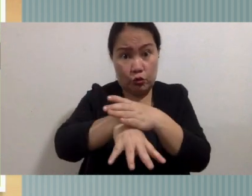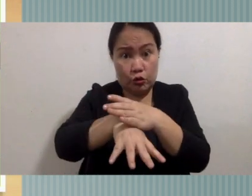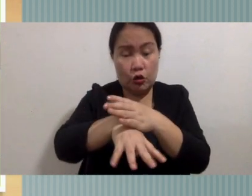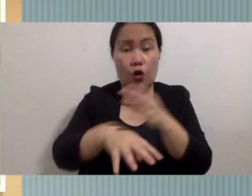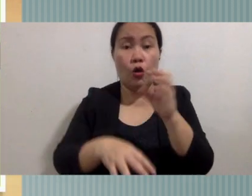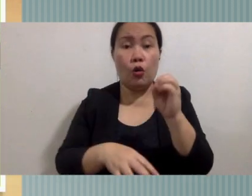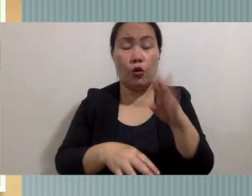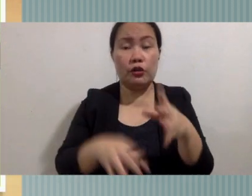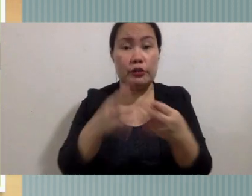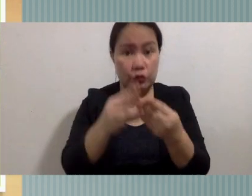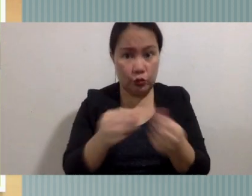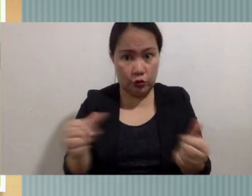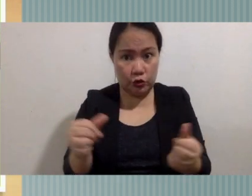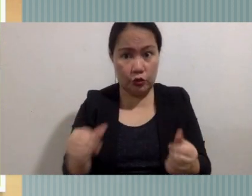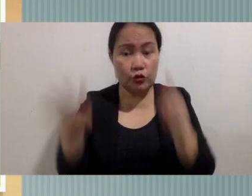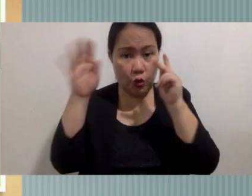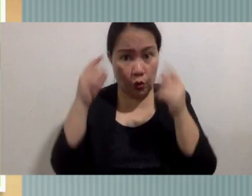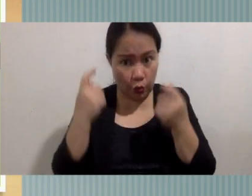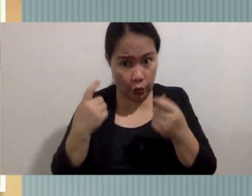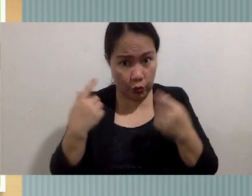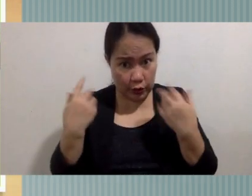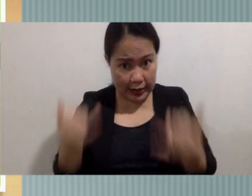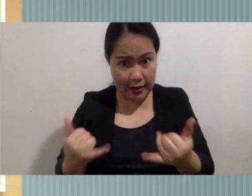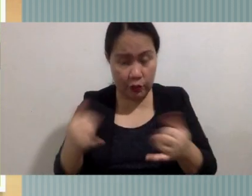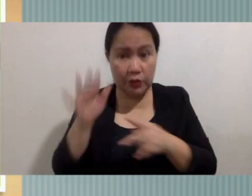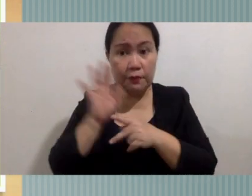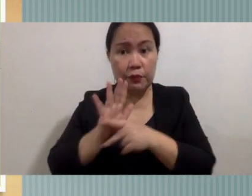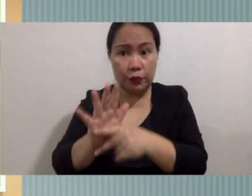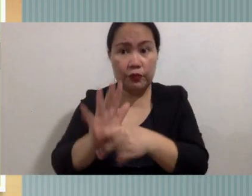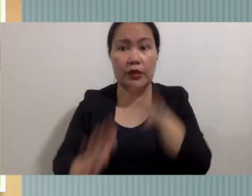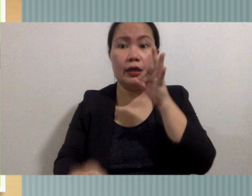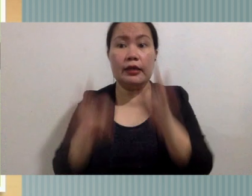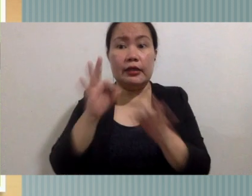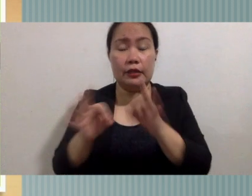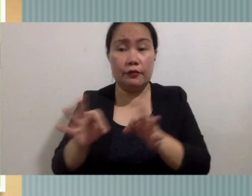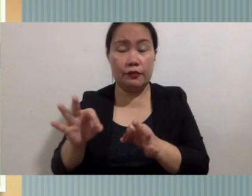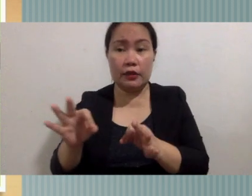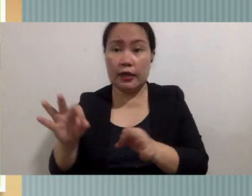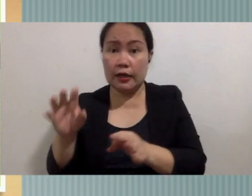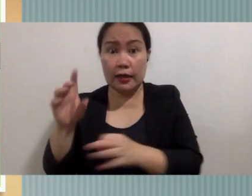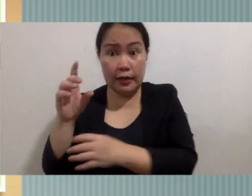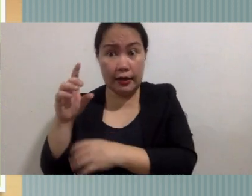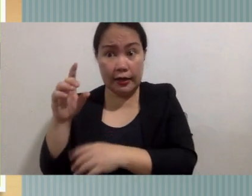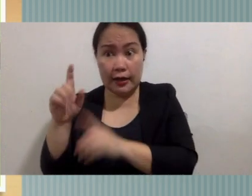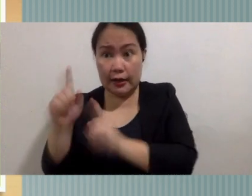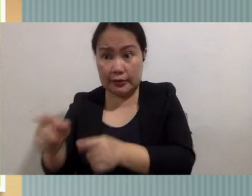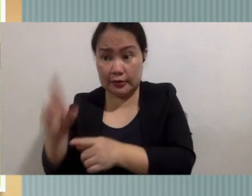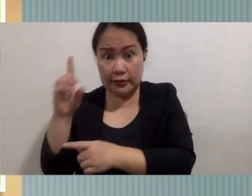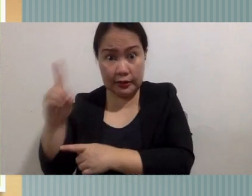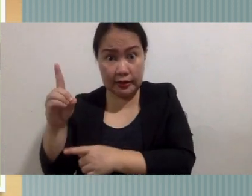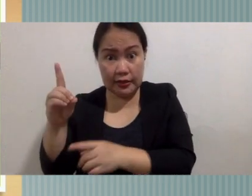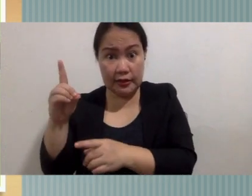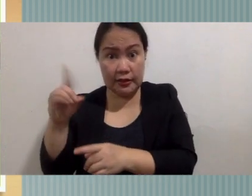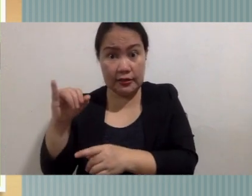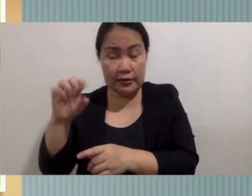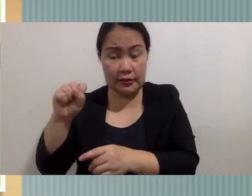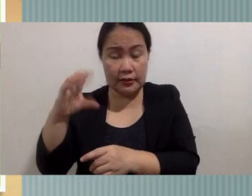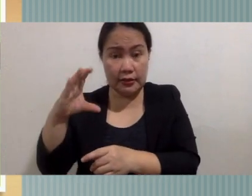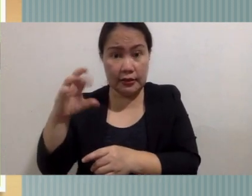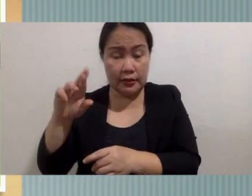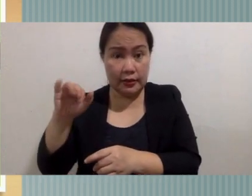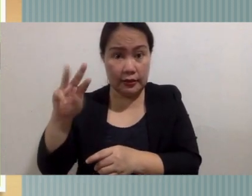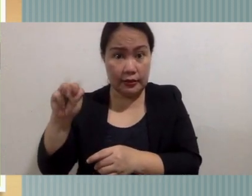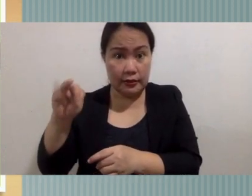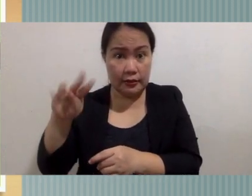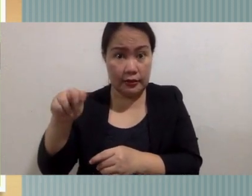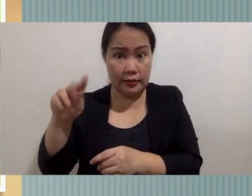no real roots or solution. So, na-prove natin na kapag ang discriminant natin ay